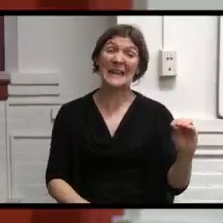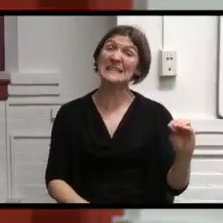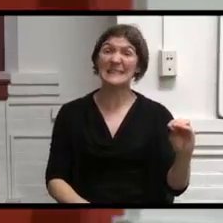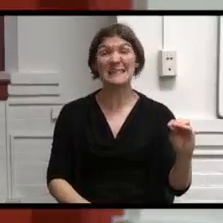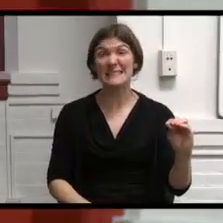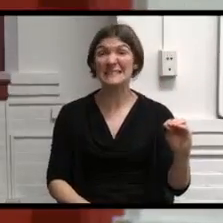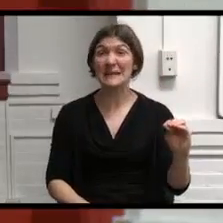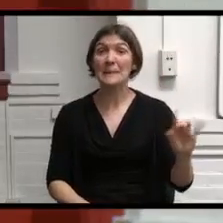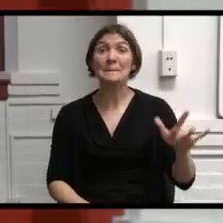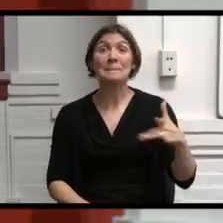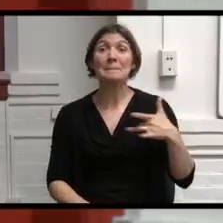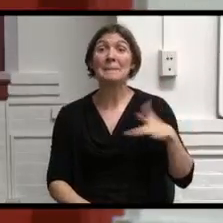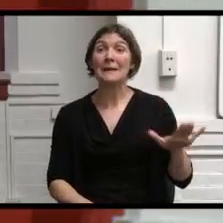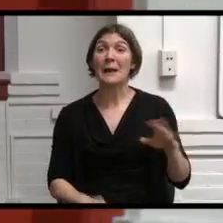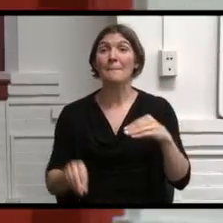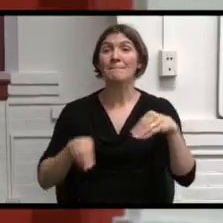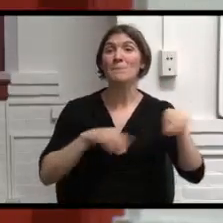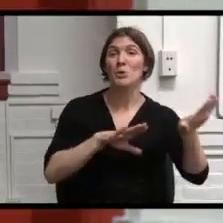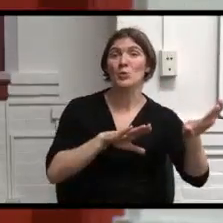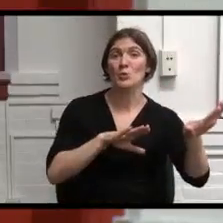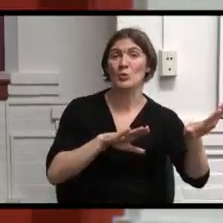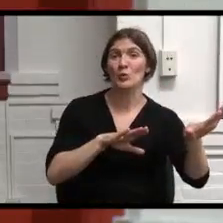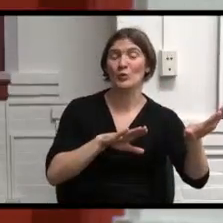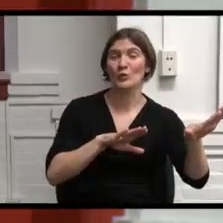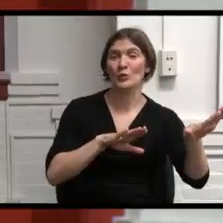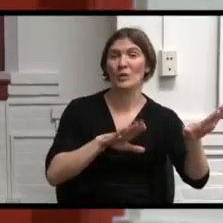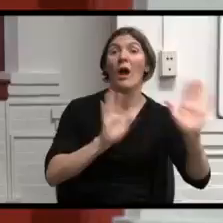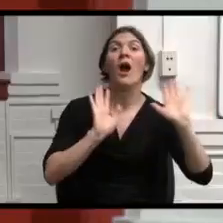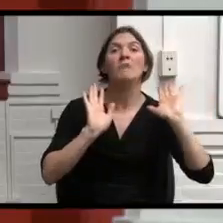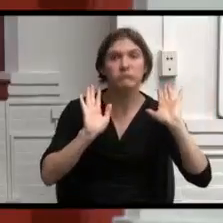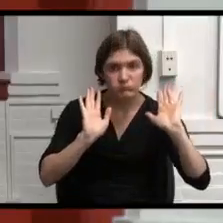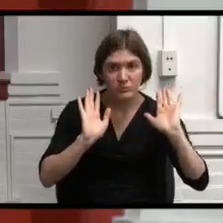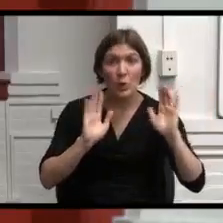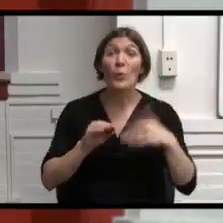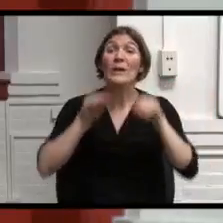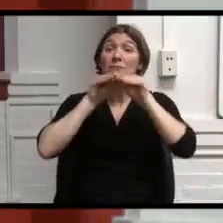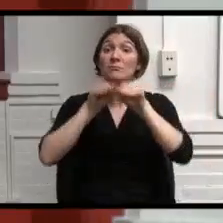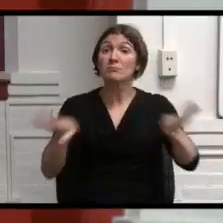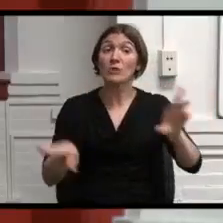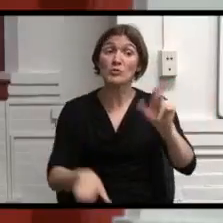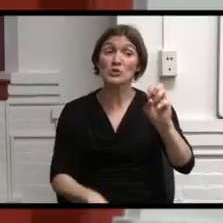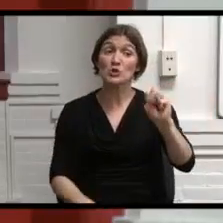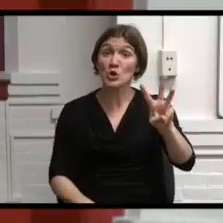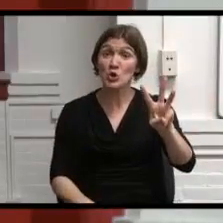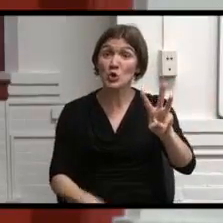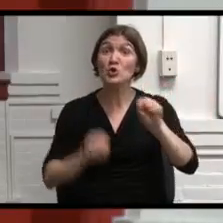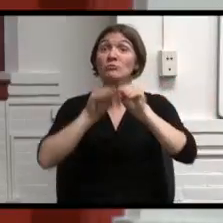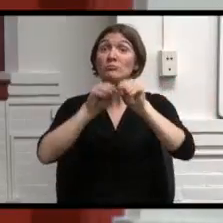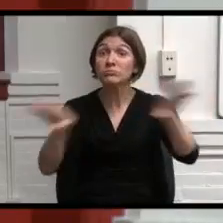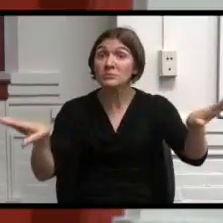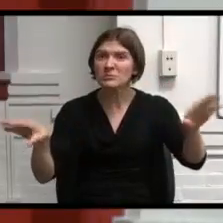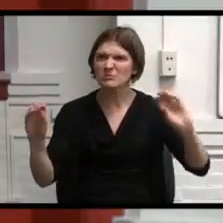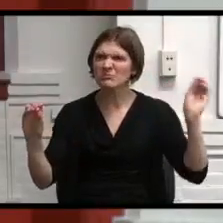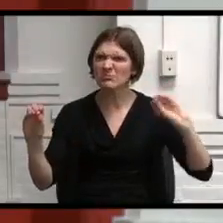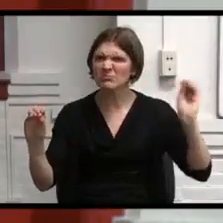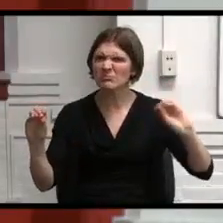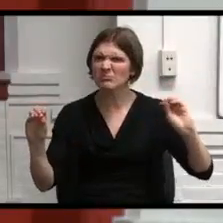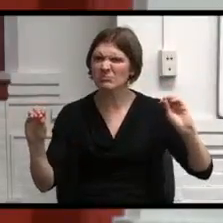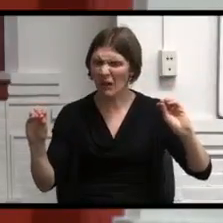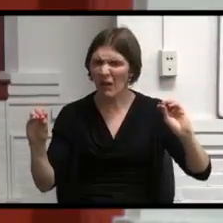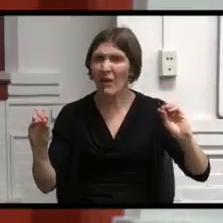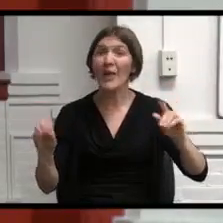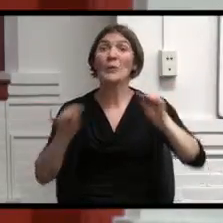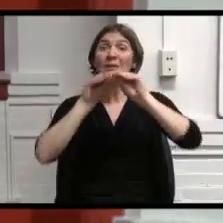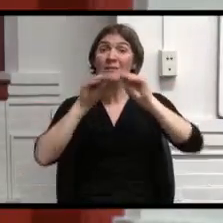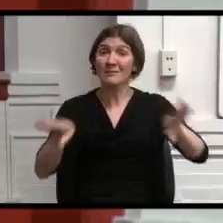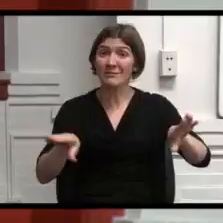least, don't reside here anymore. So when we sent out the renewals, and then when we sent out the delinquent notices, they never